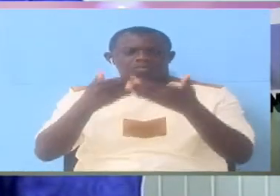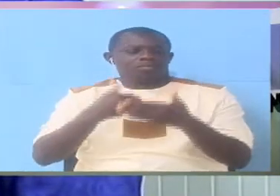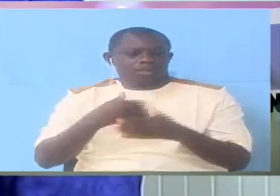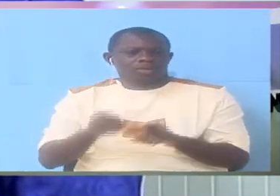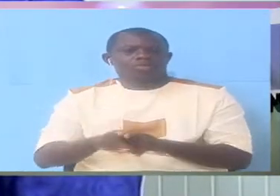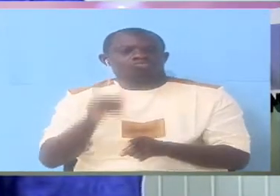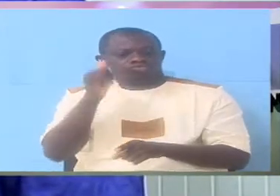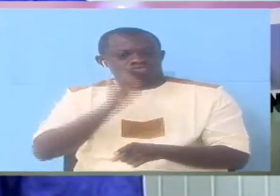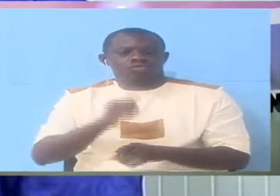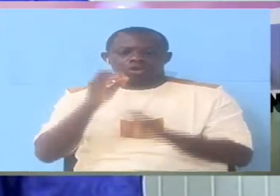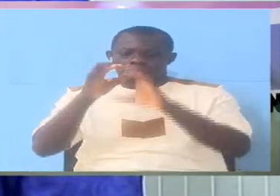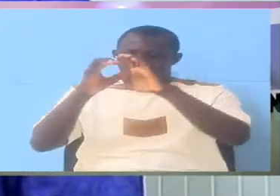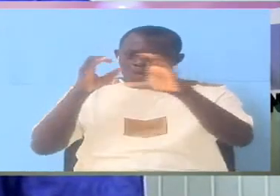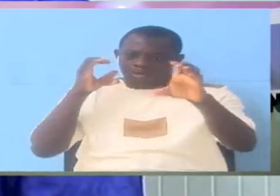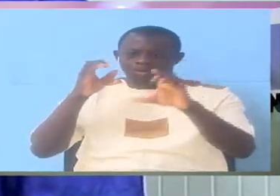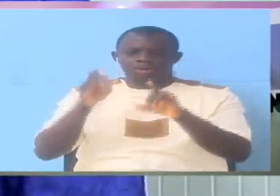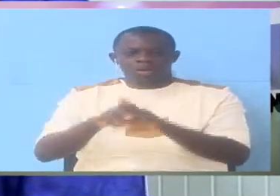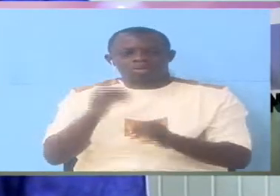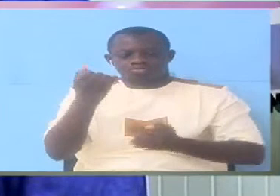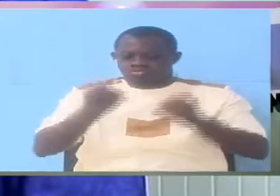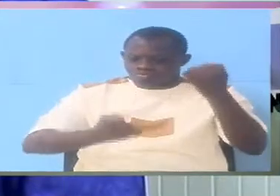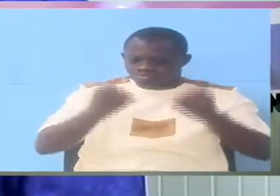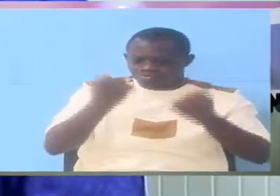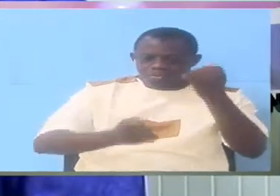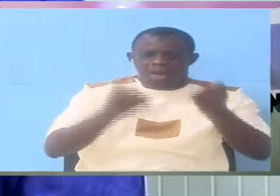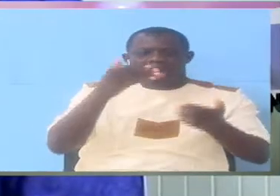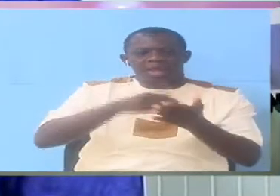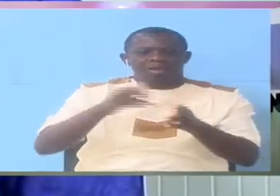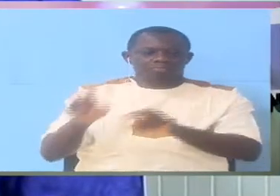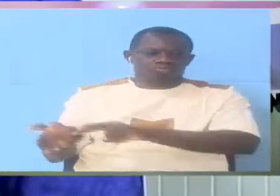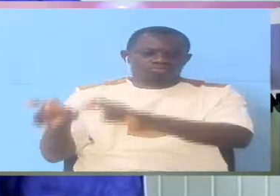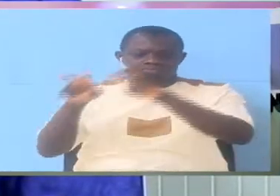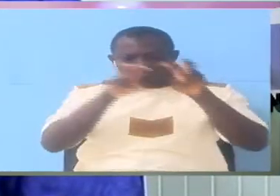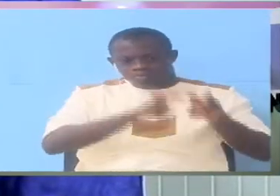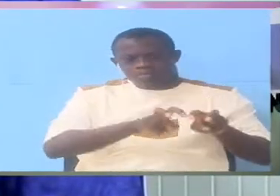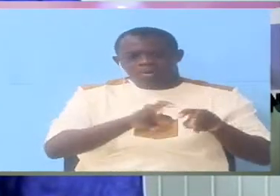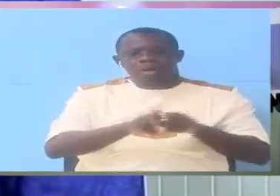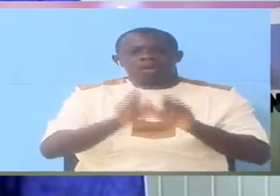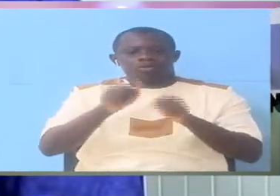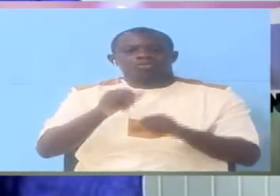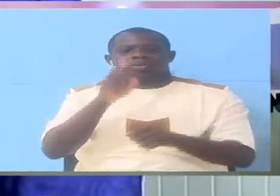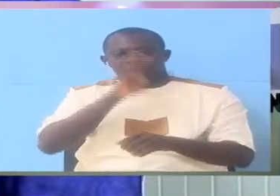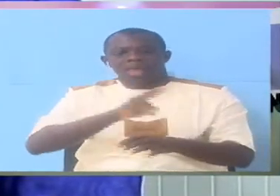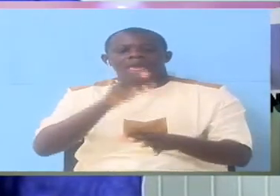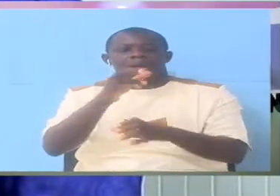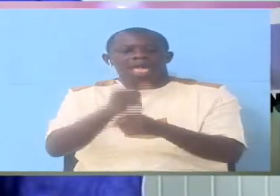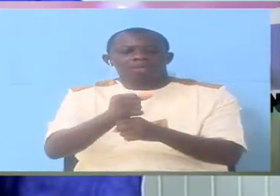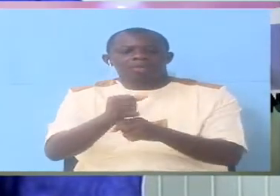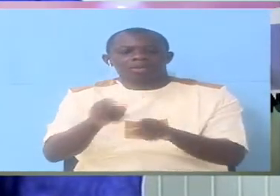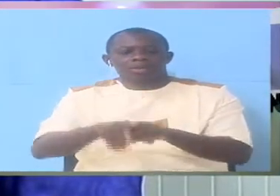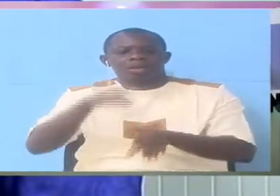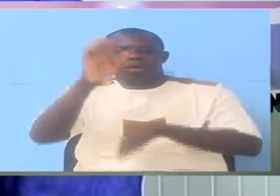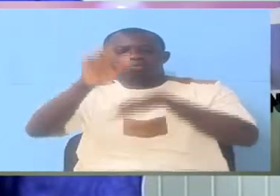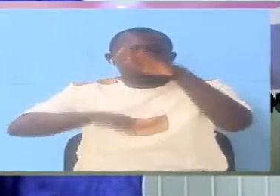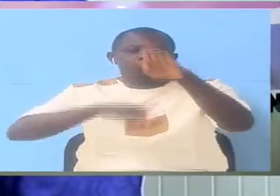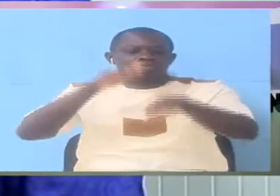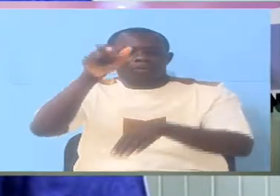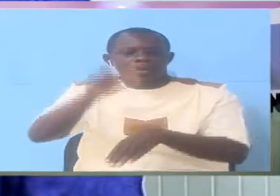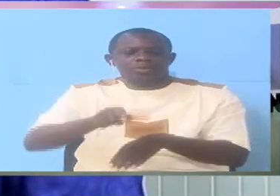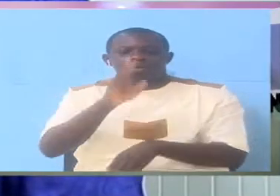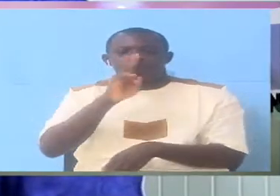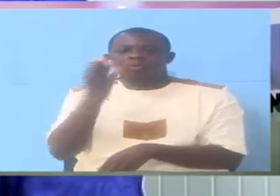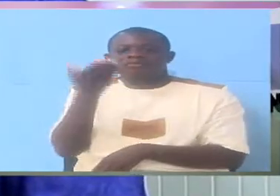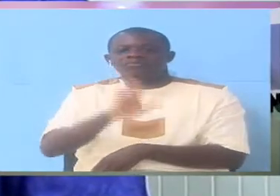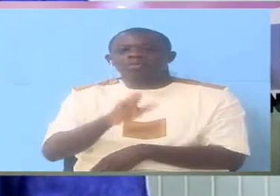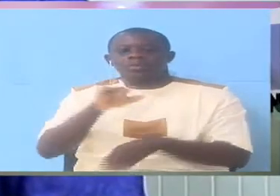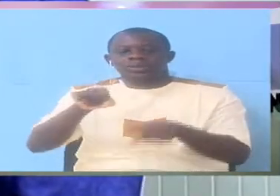to the port. Ngata mbirol kamana njemel bodana Senegal. To bring rustlers who were coming from Senegal.